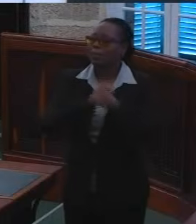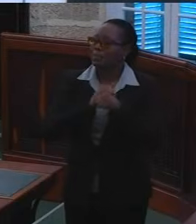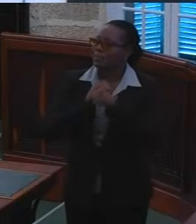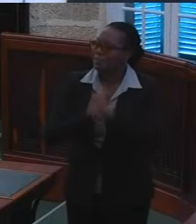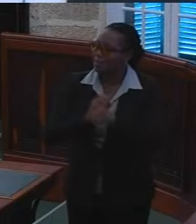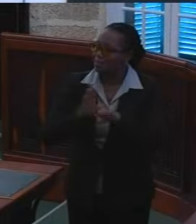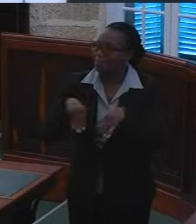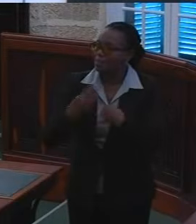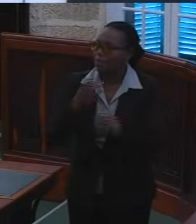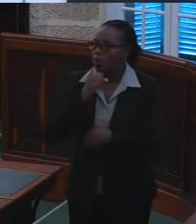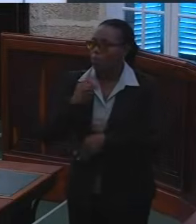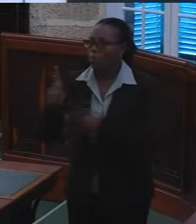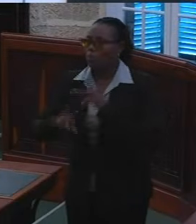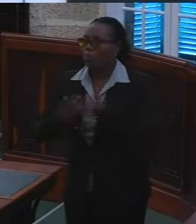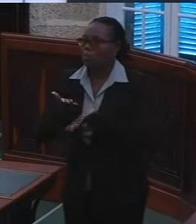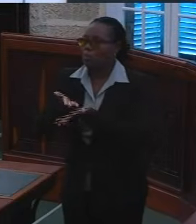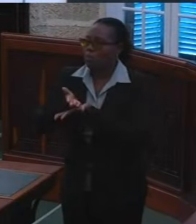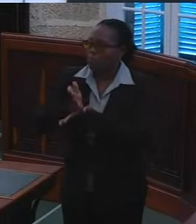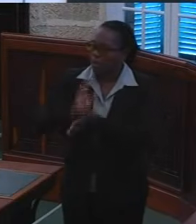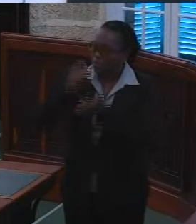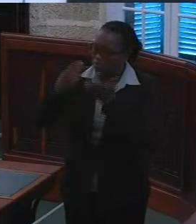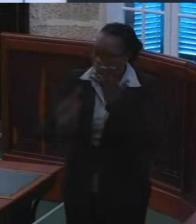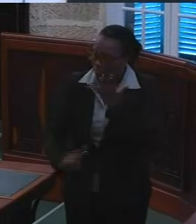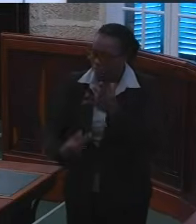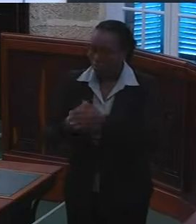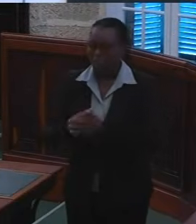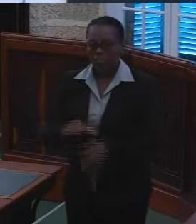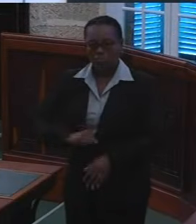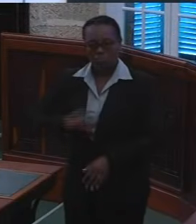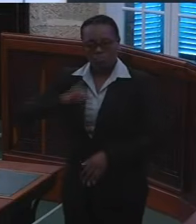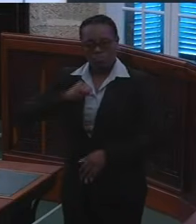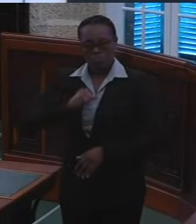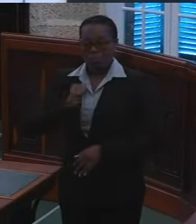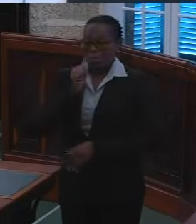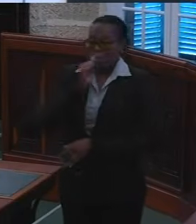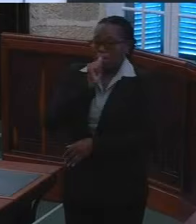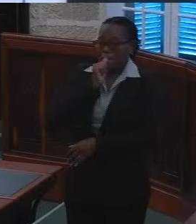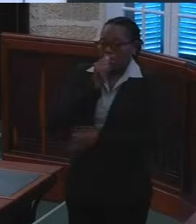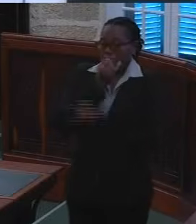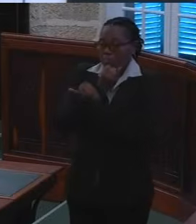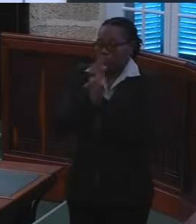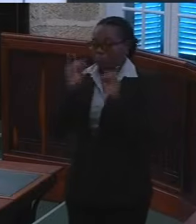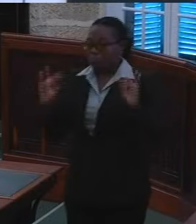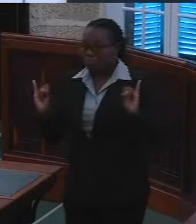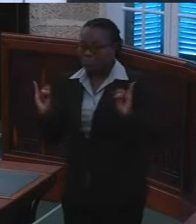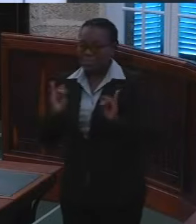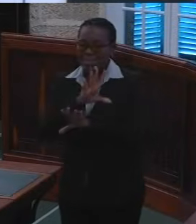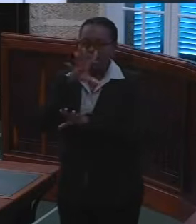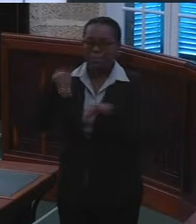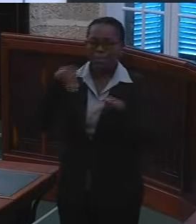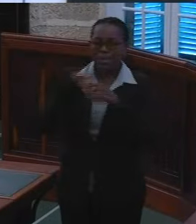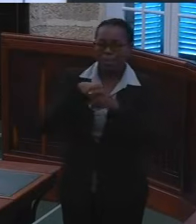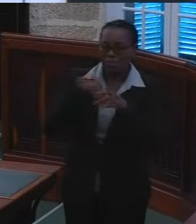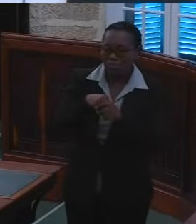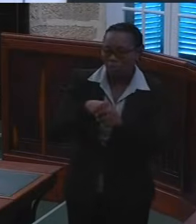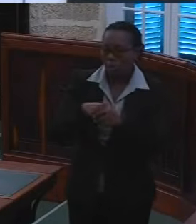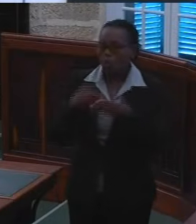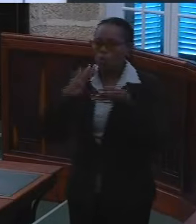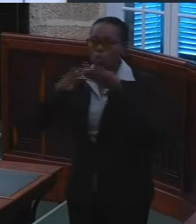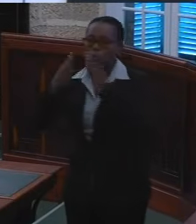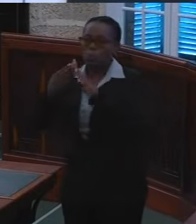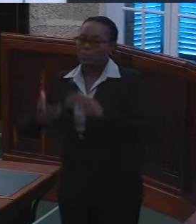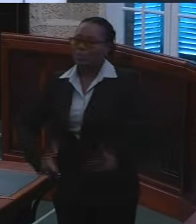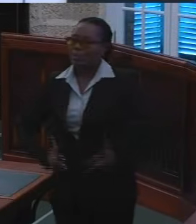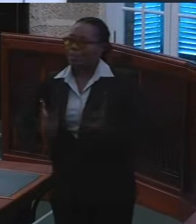older persons' rights. It gives them access to dignity, privacy, independence, participation, community life.